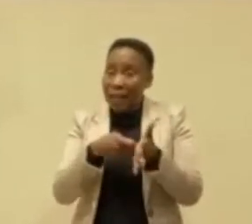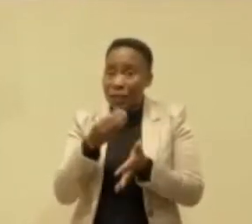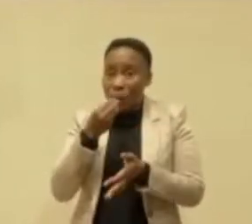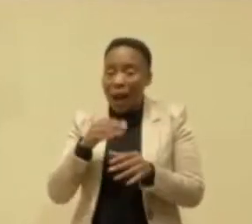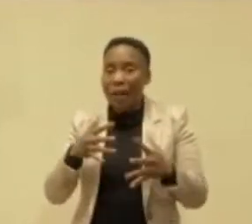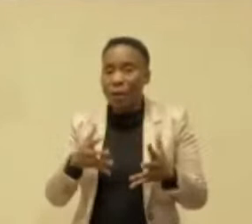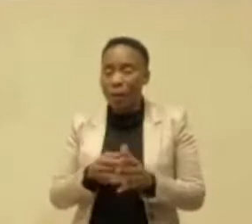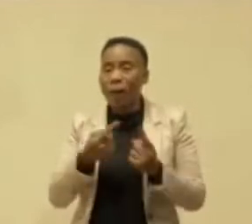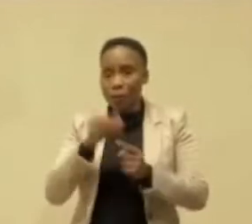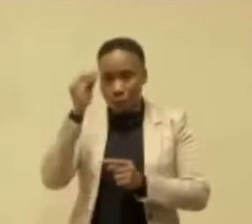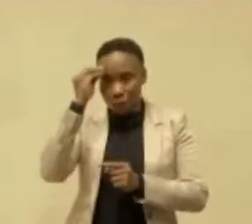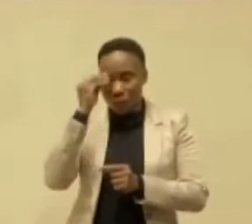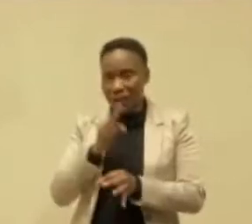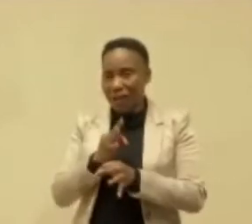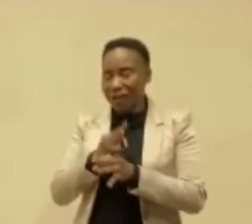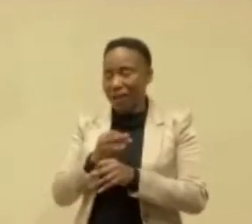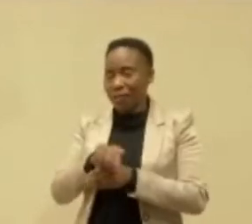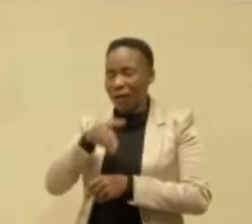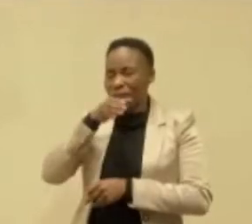foreign